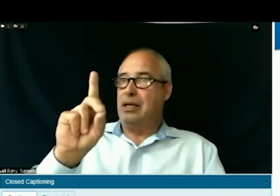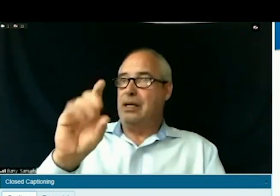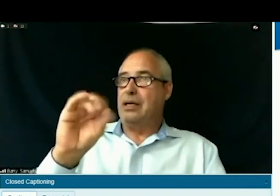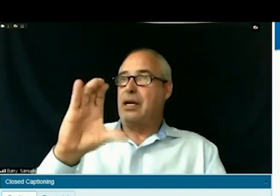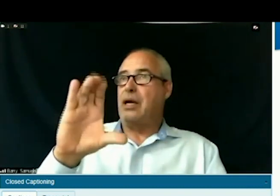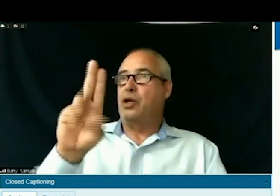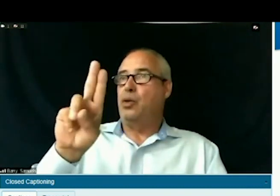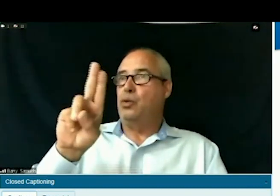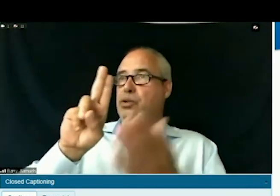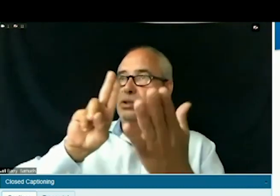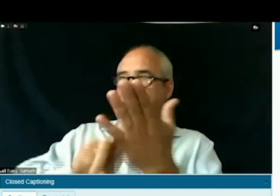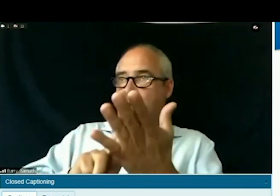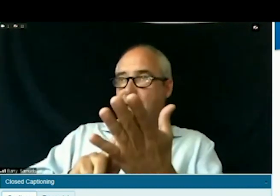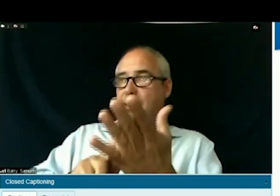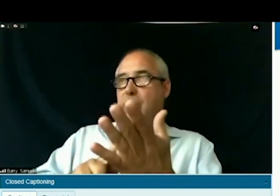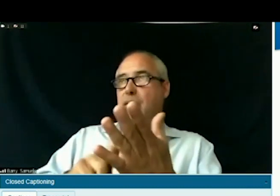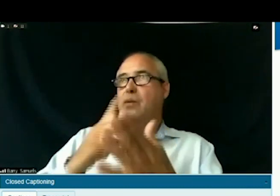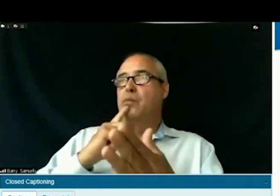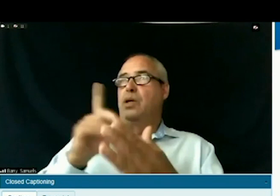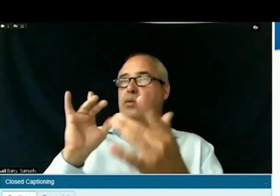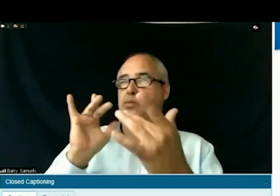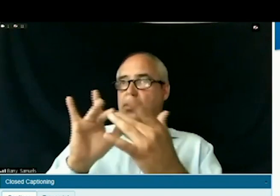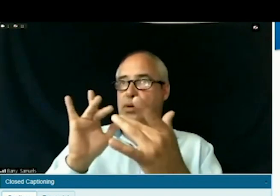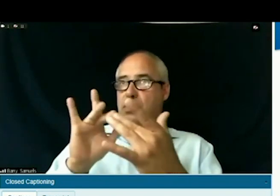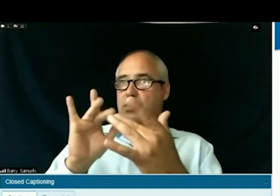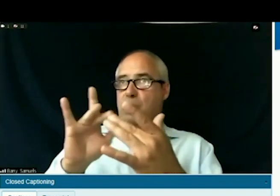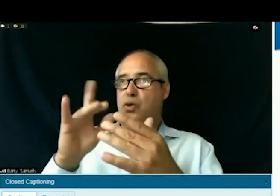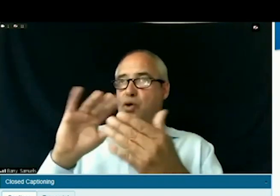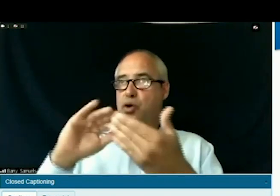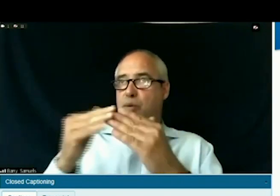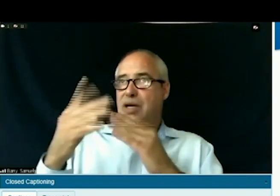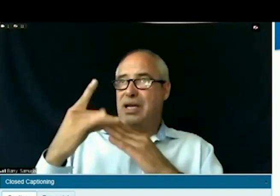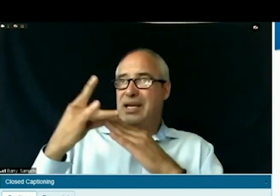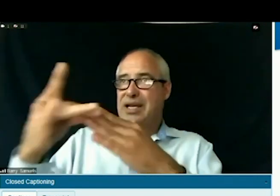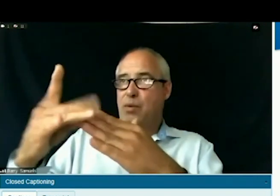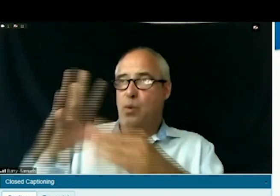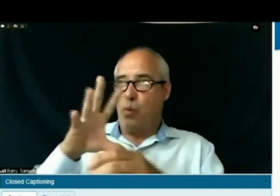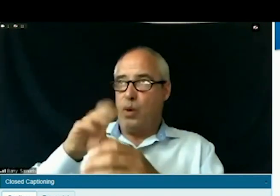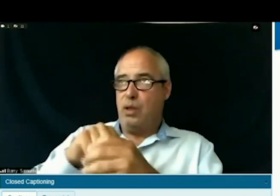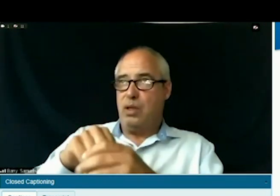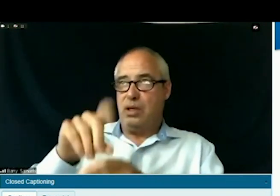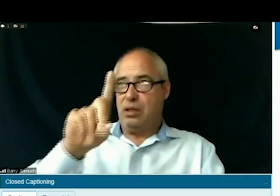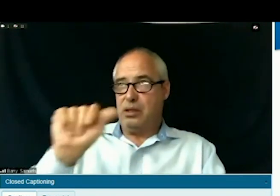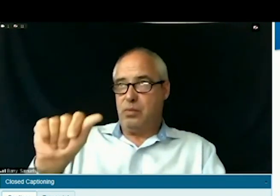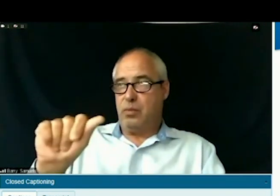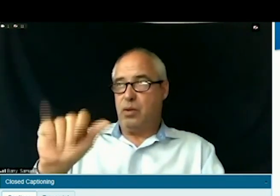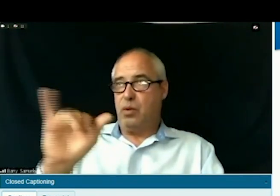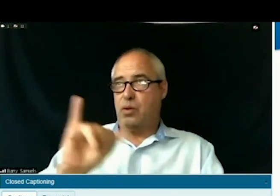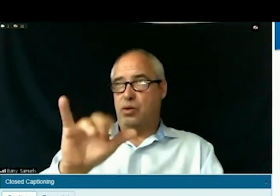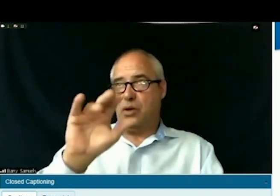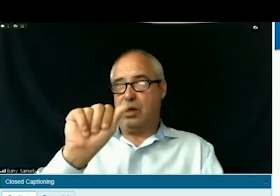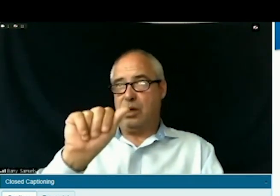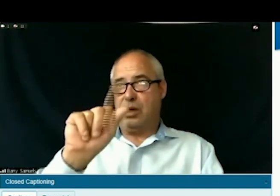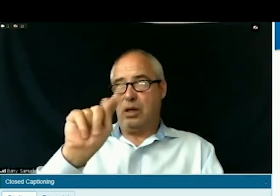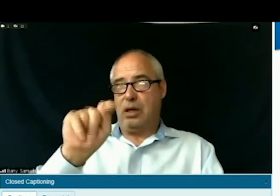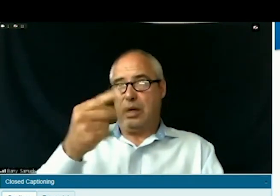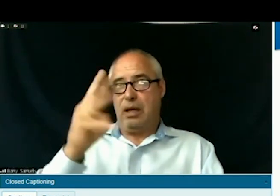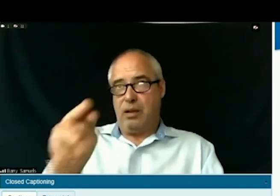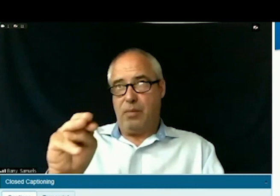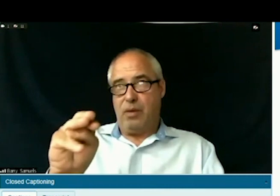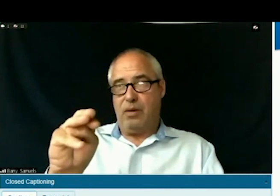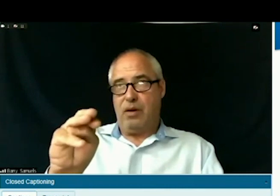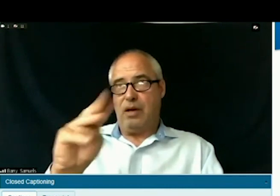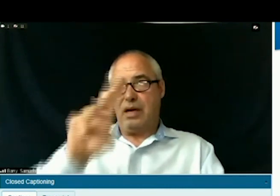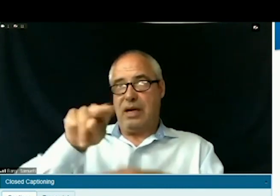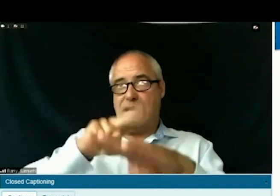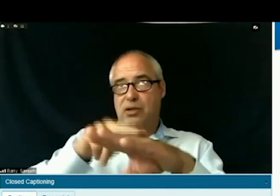frequently. We reached out to community leaders within the disability community, as well as Anthem's National Advisory Board Improving Healthcare Services